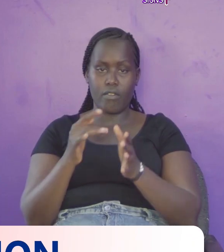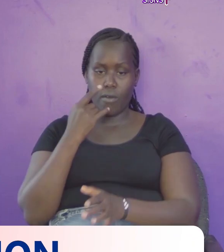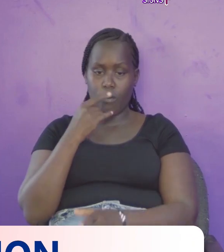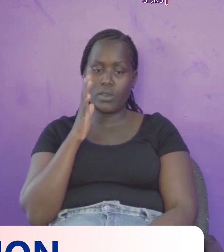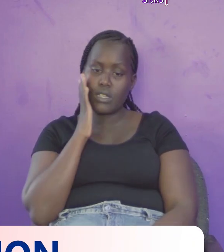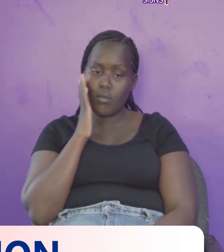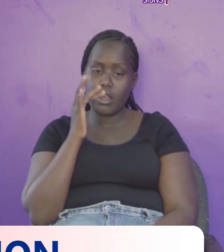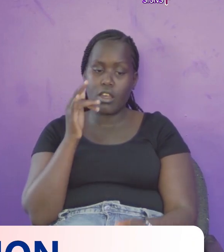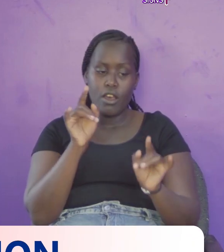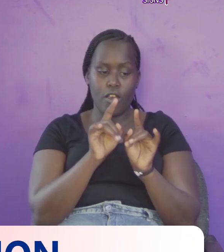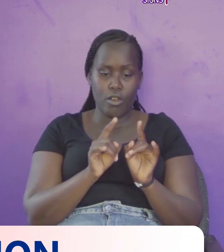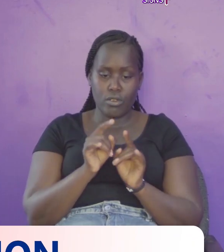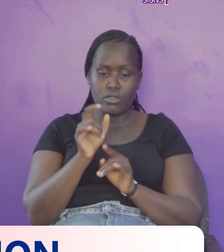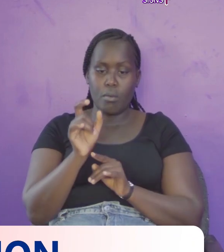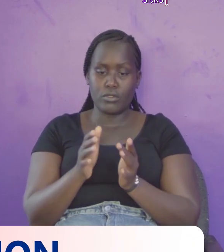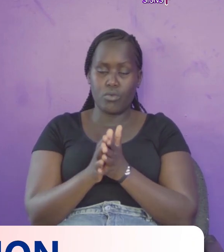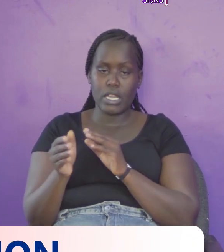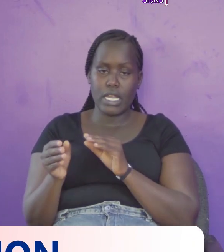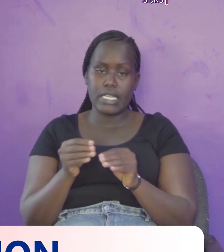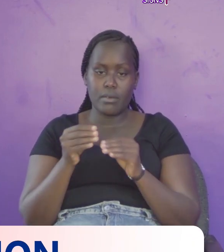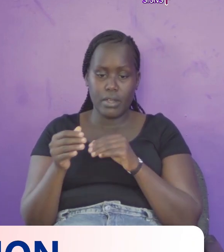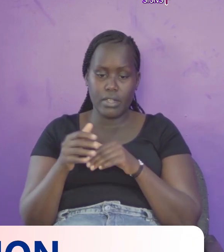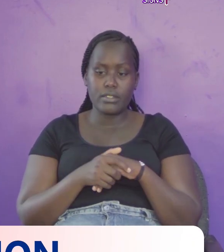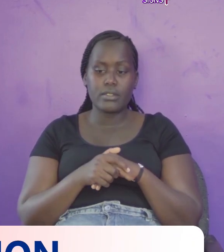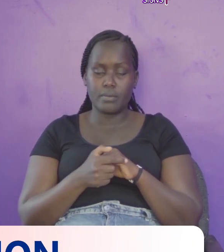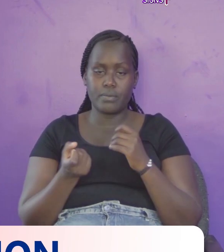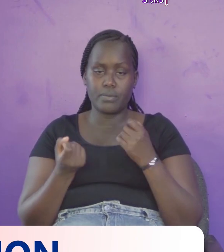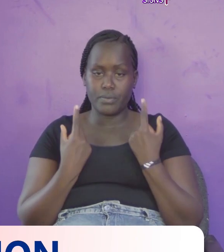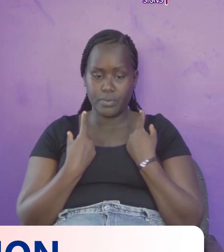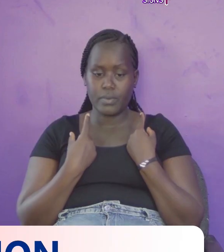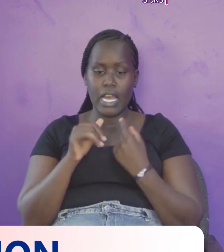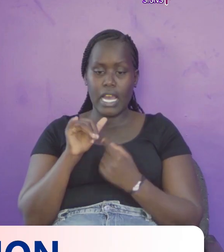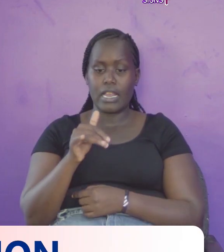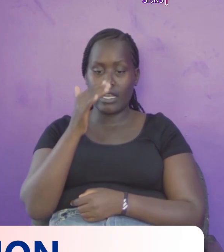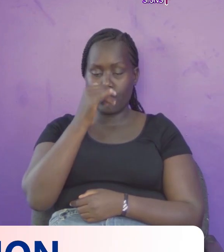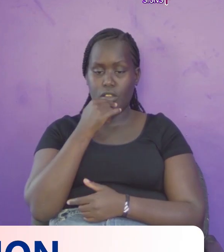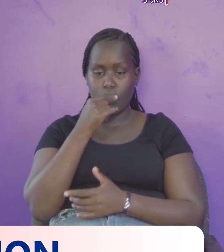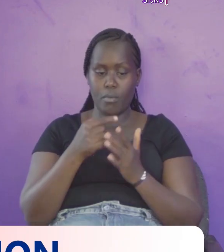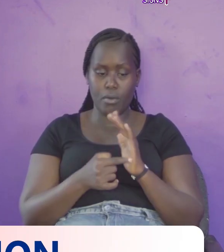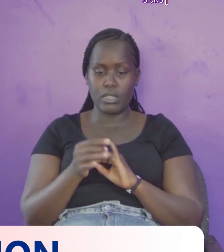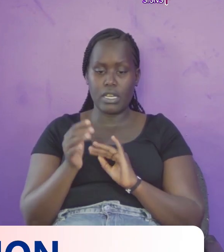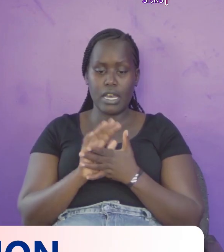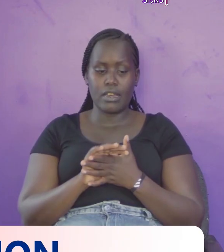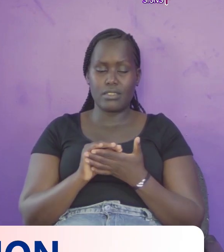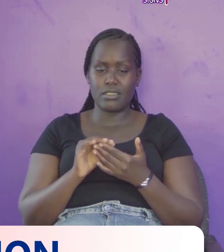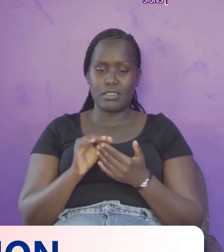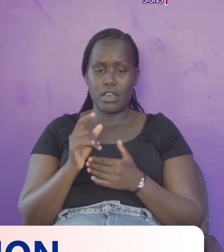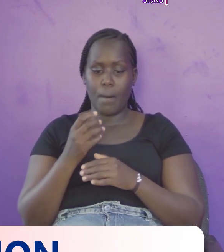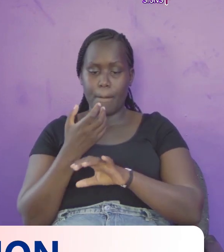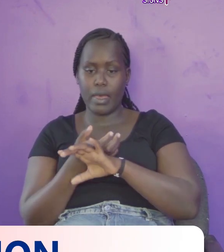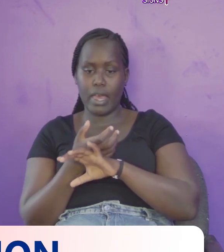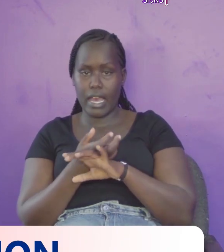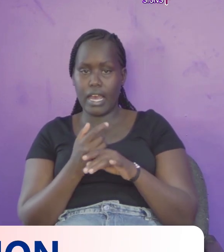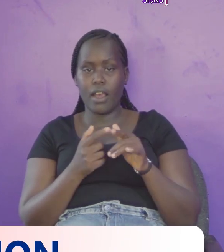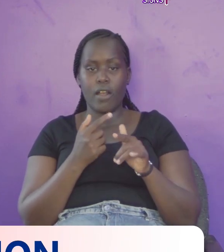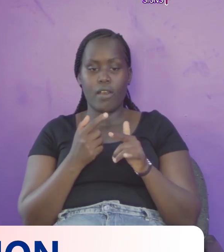cutting also the person with disability. You understand? Yeah. So that's why I've told you that it is a bit complicated, and it just takes